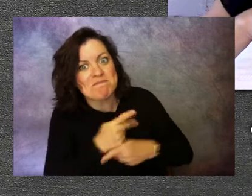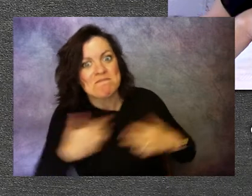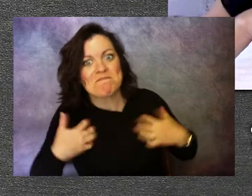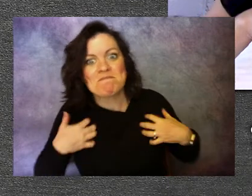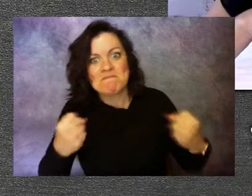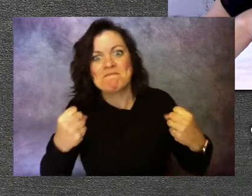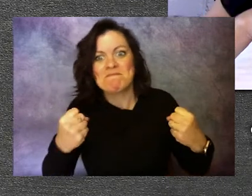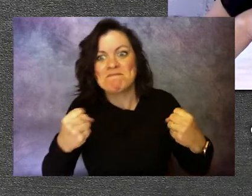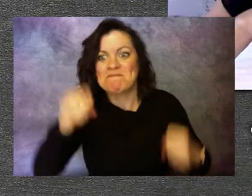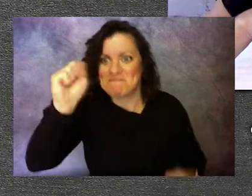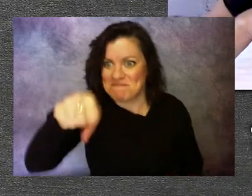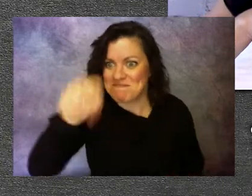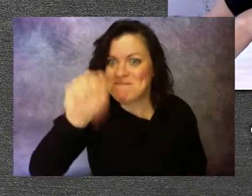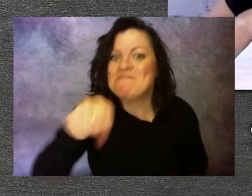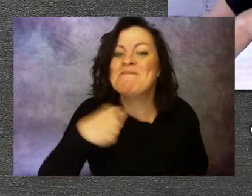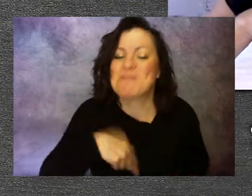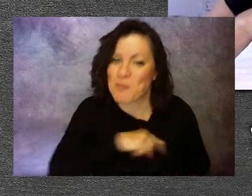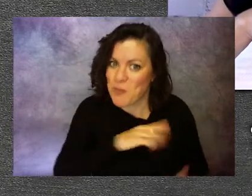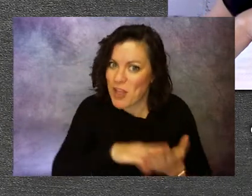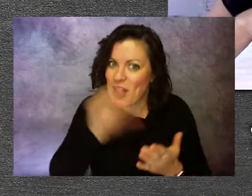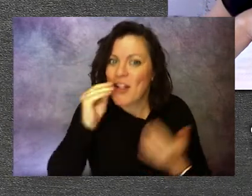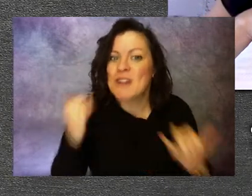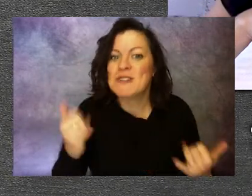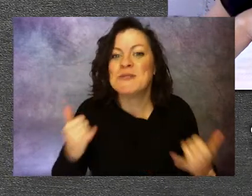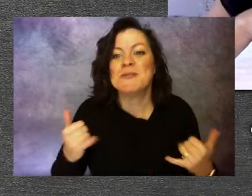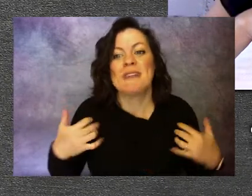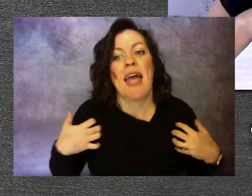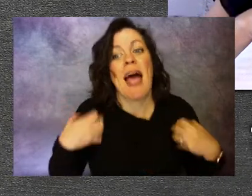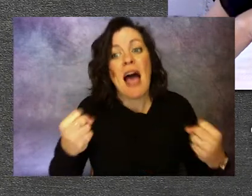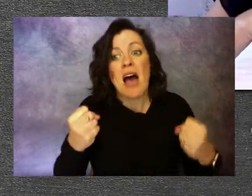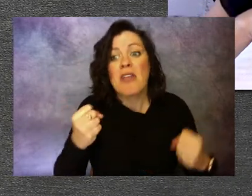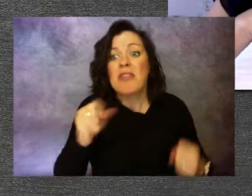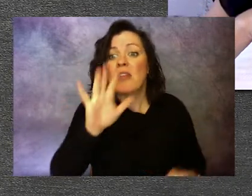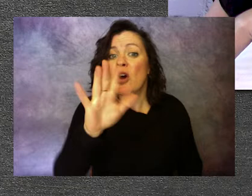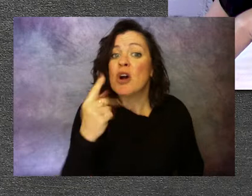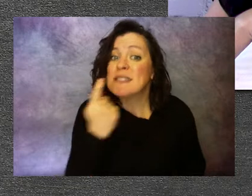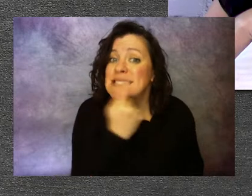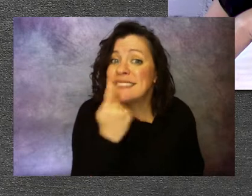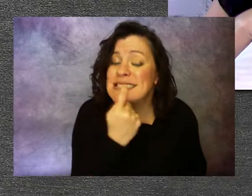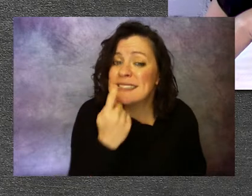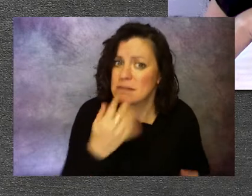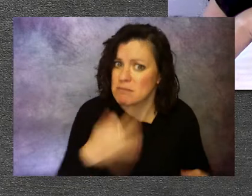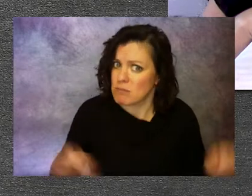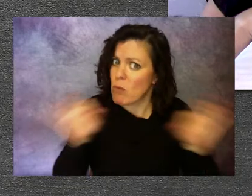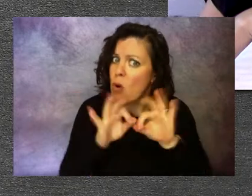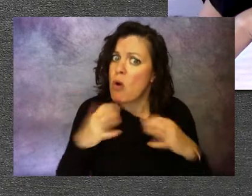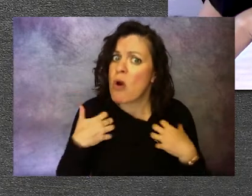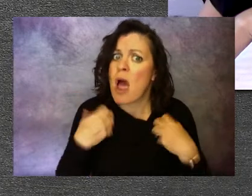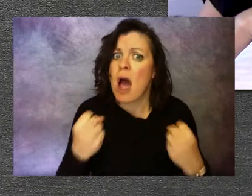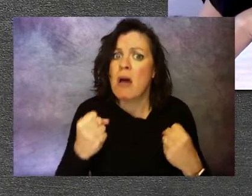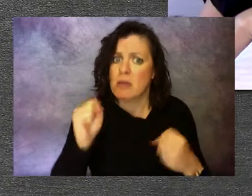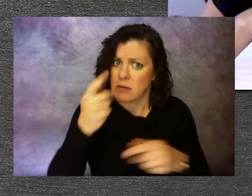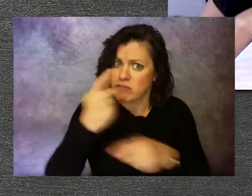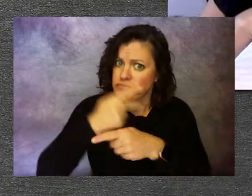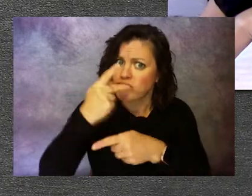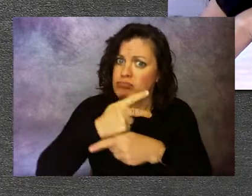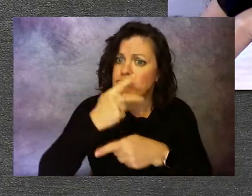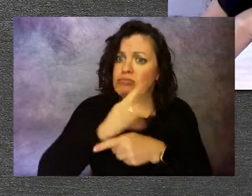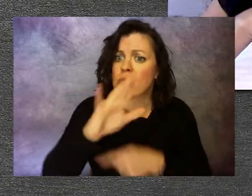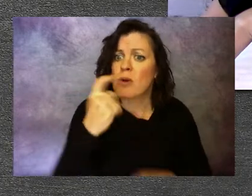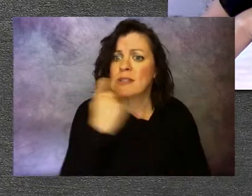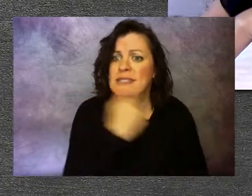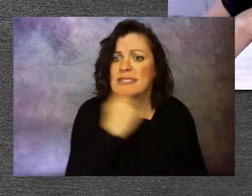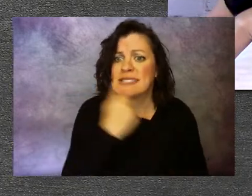That's right. We're learning about healthy habits and how to keep our teeth healthy. And we're even going to do a